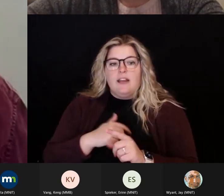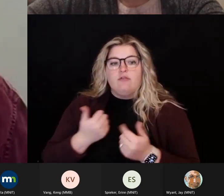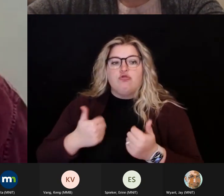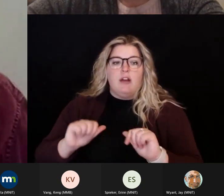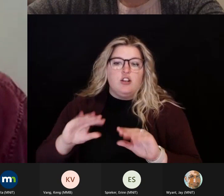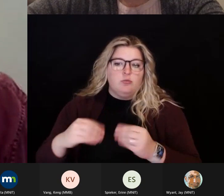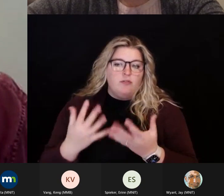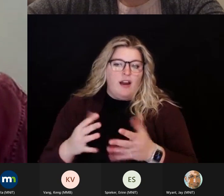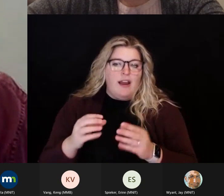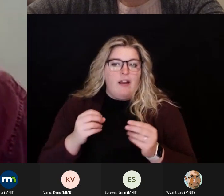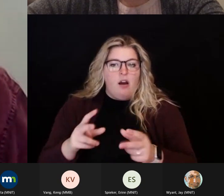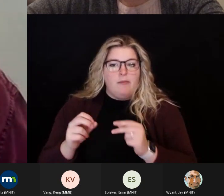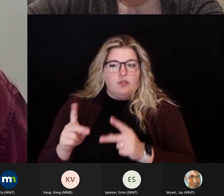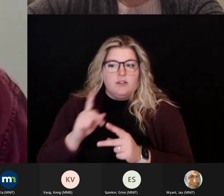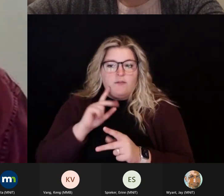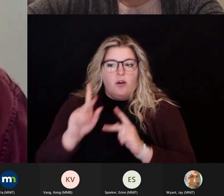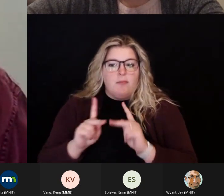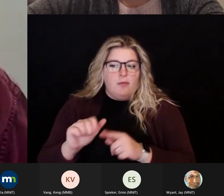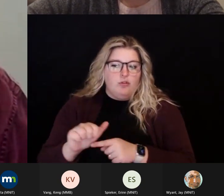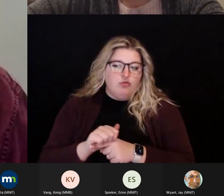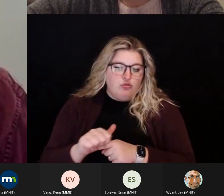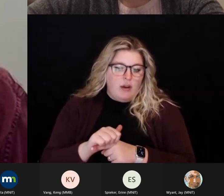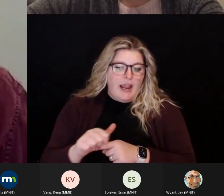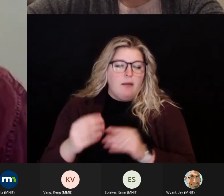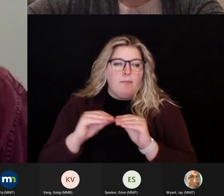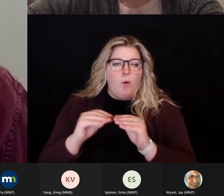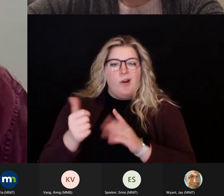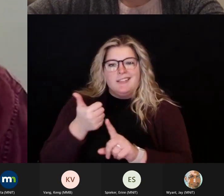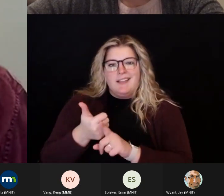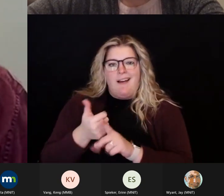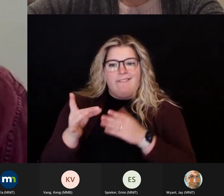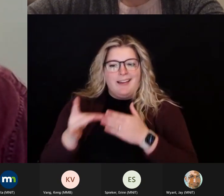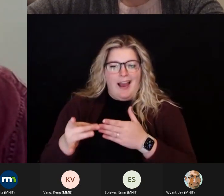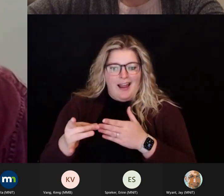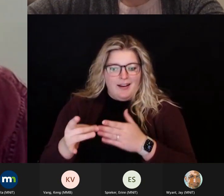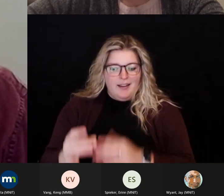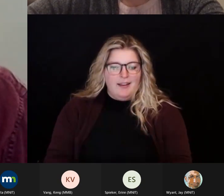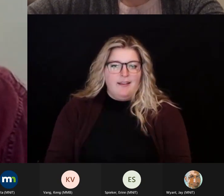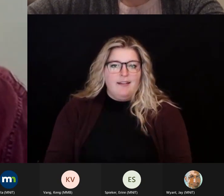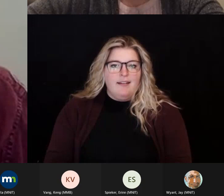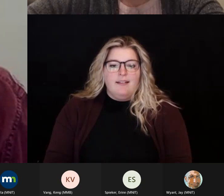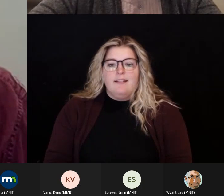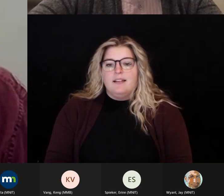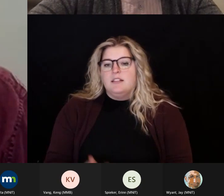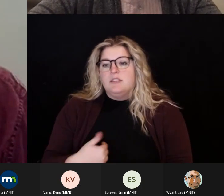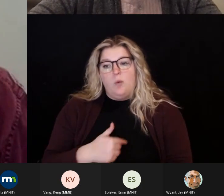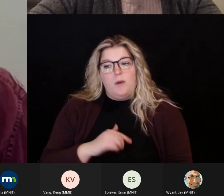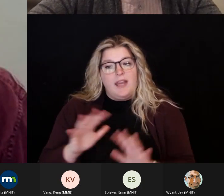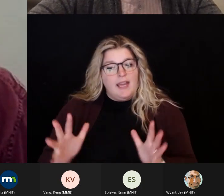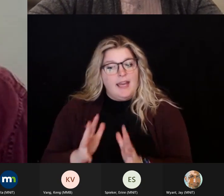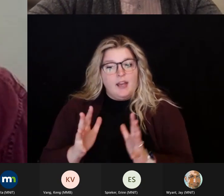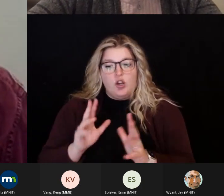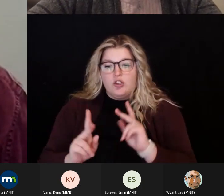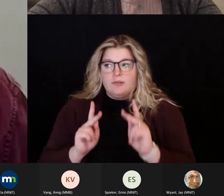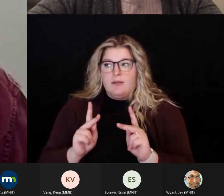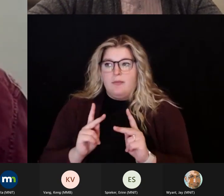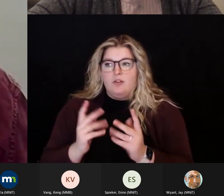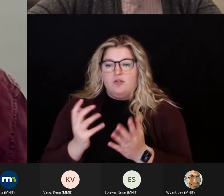people to train in sort of a self-guided way. So we encourage folks to take advantage